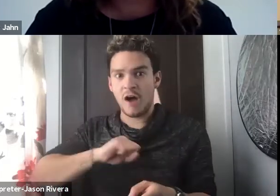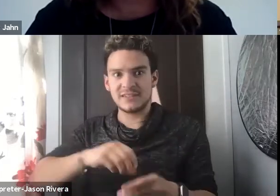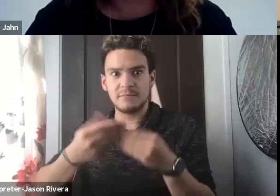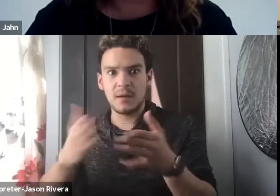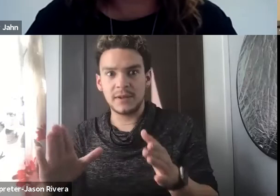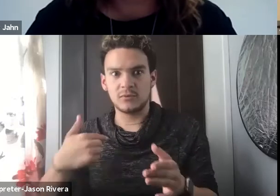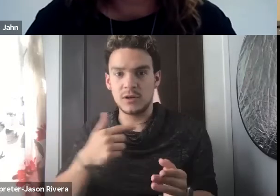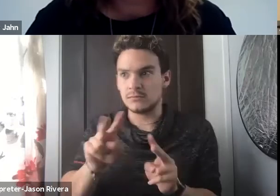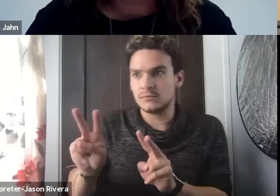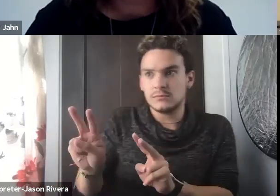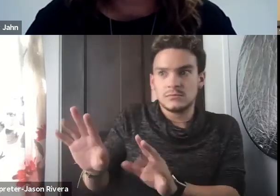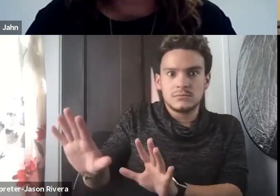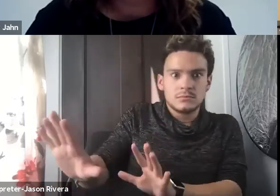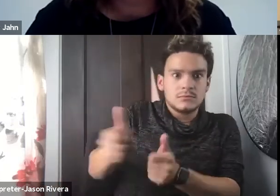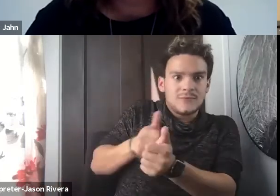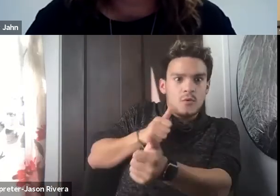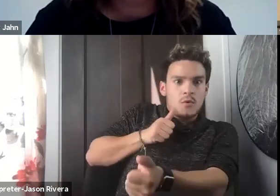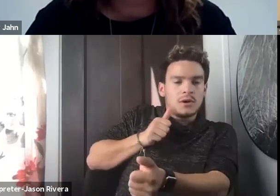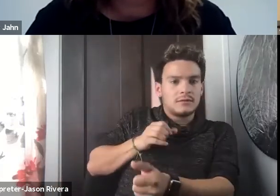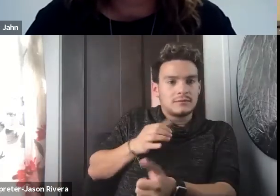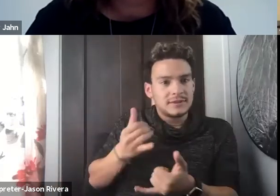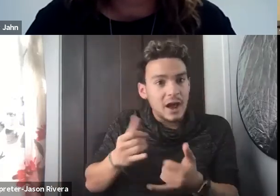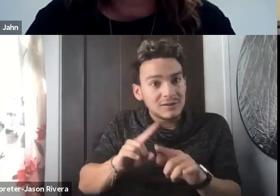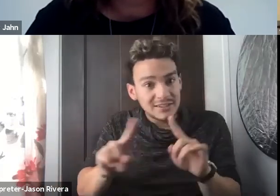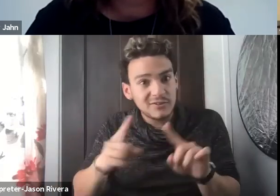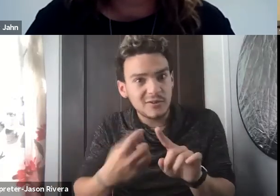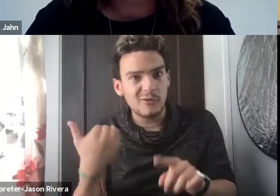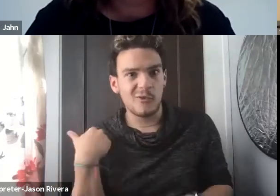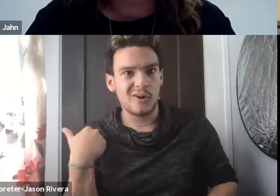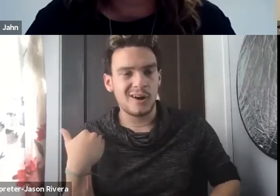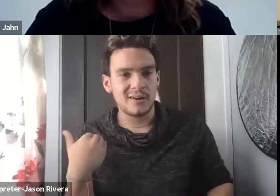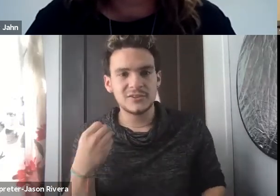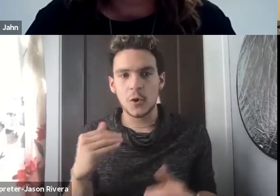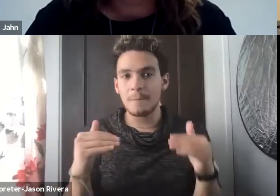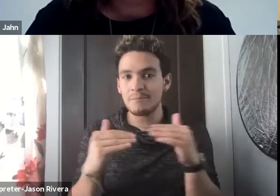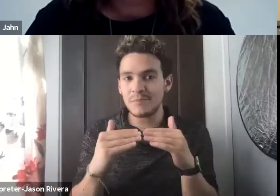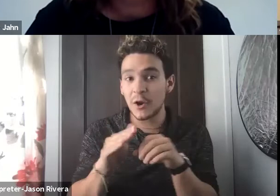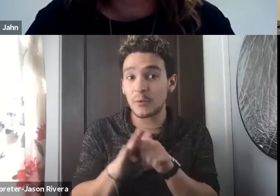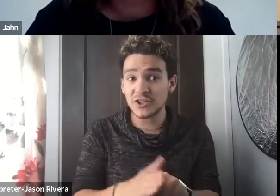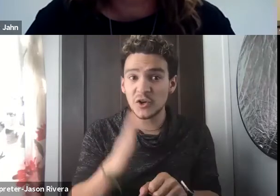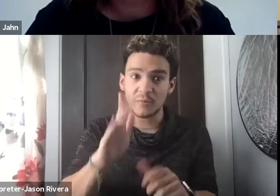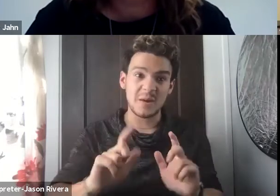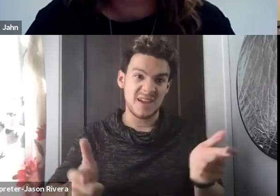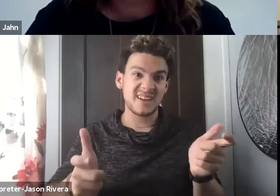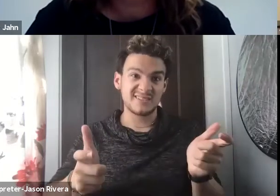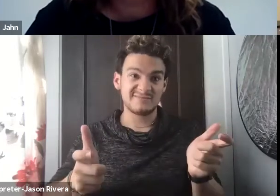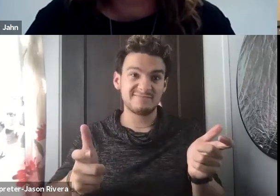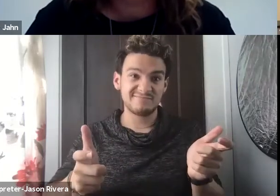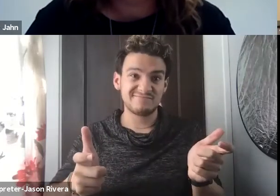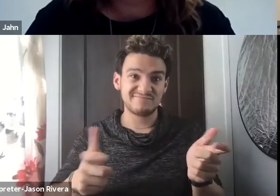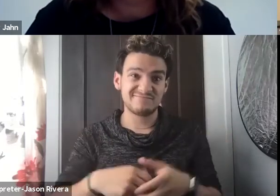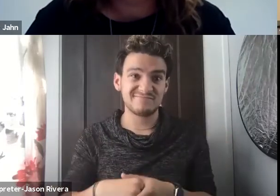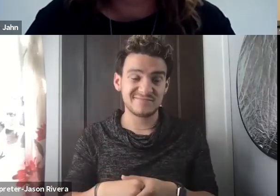right? And so I think peer pressures going to be a big part of it,